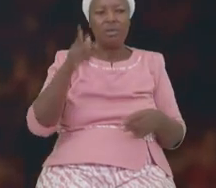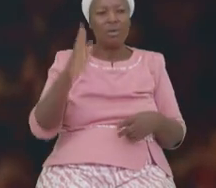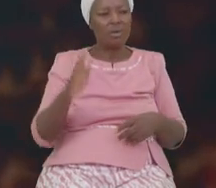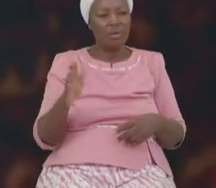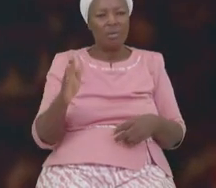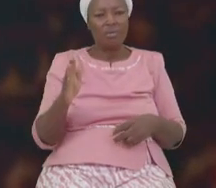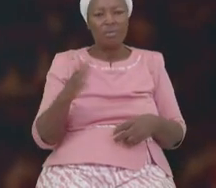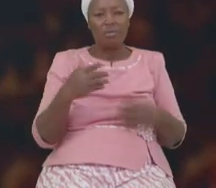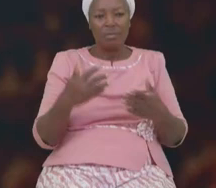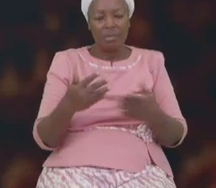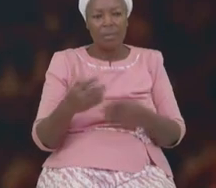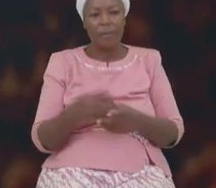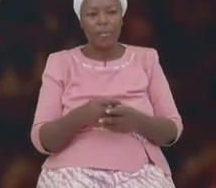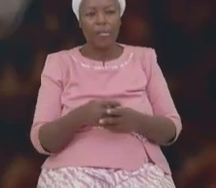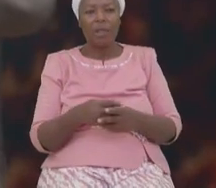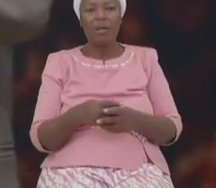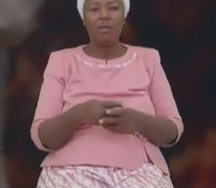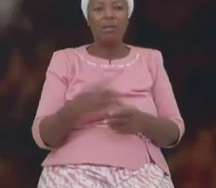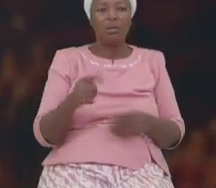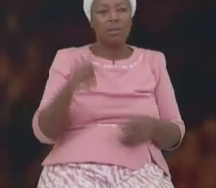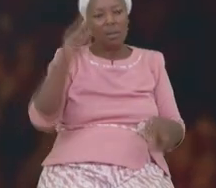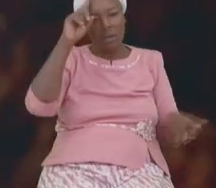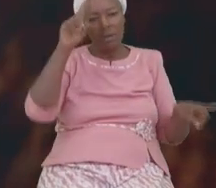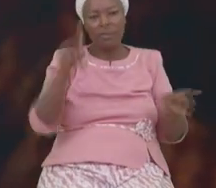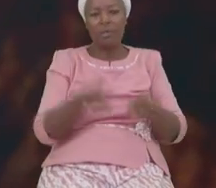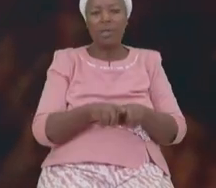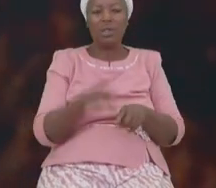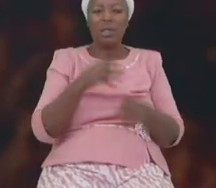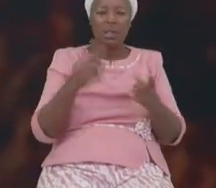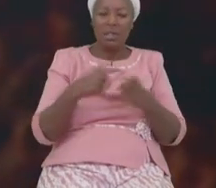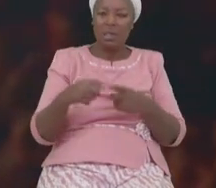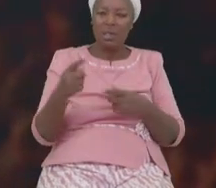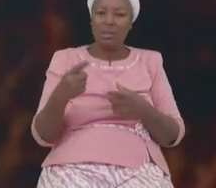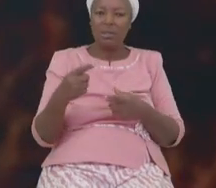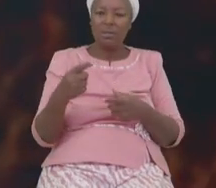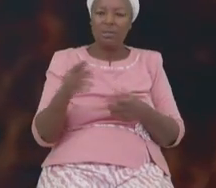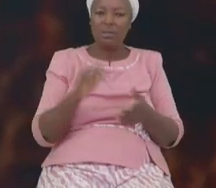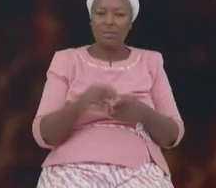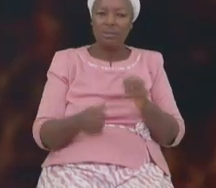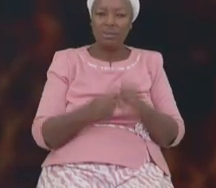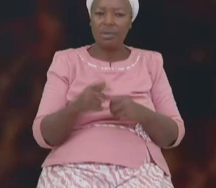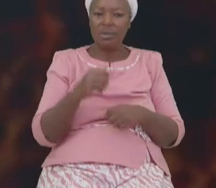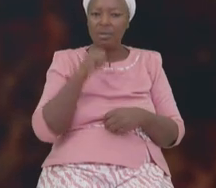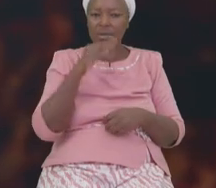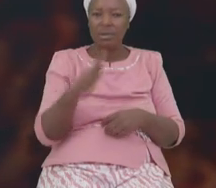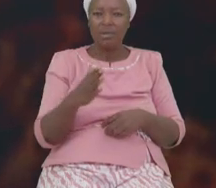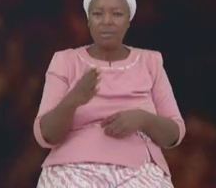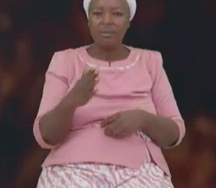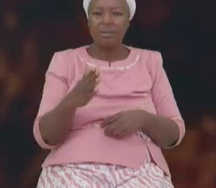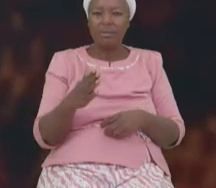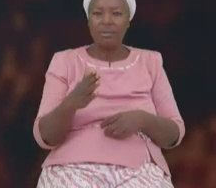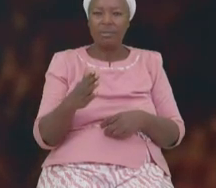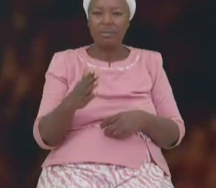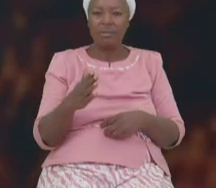keep unto thee the covenant and the mercy which he sware unto thy fathers. What's